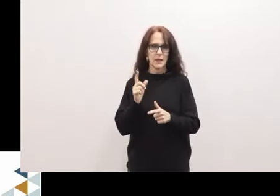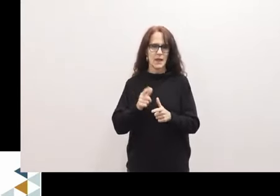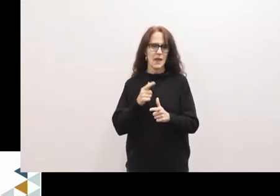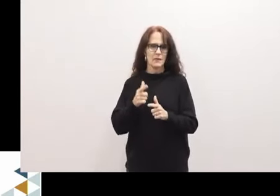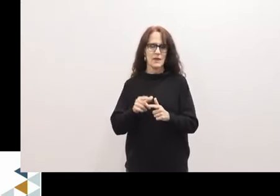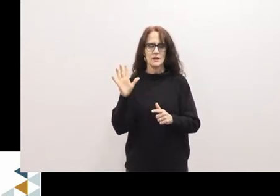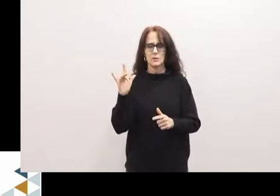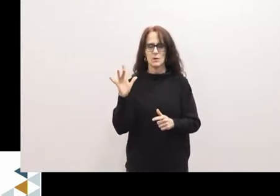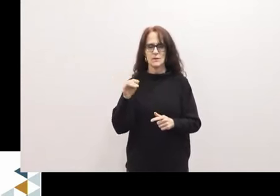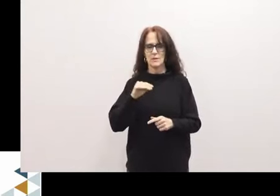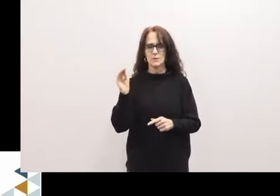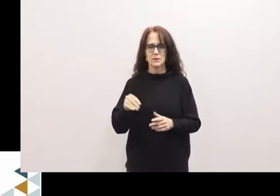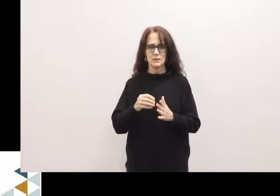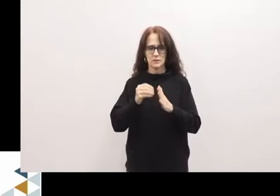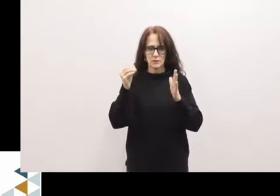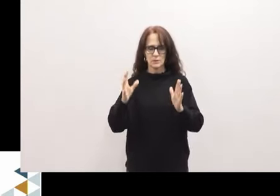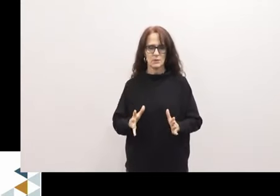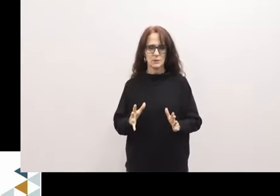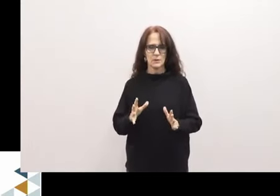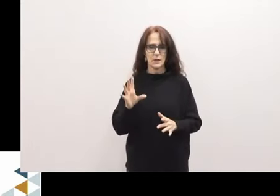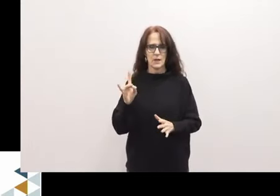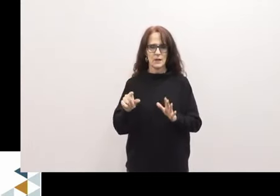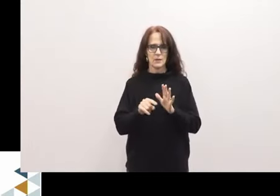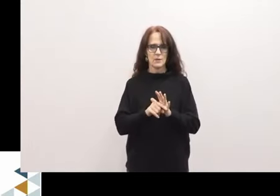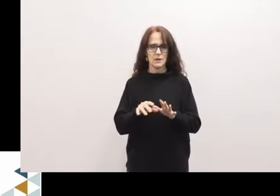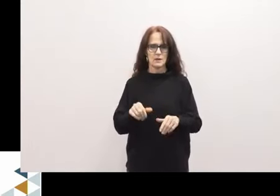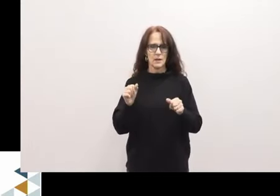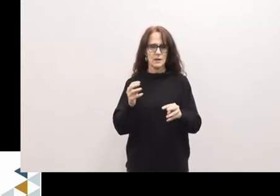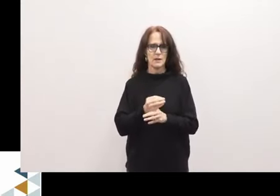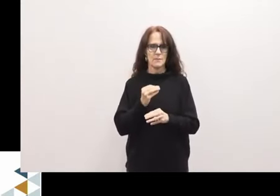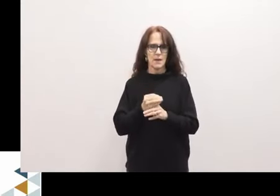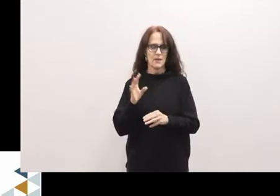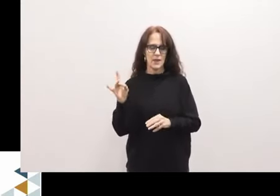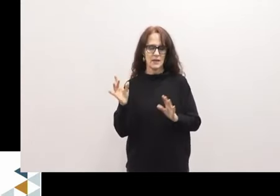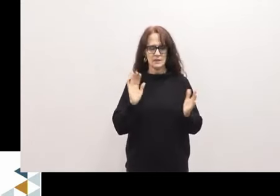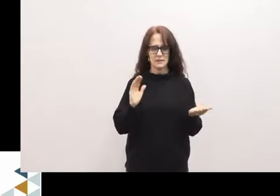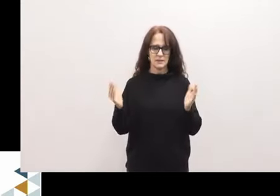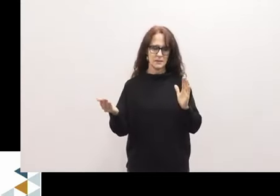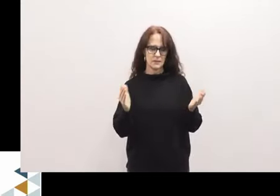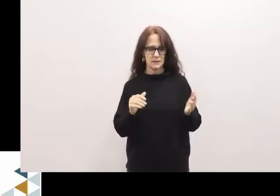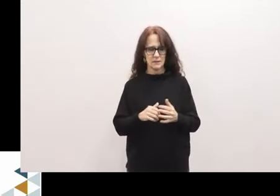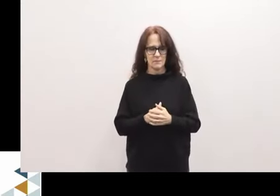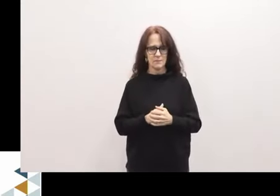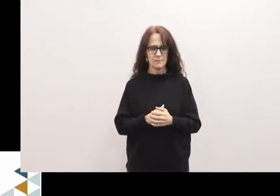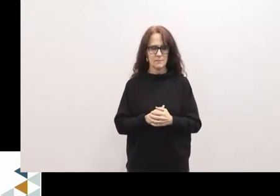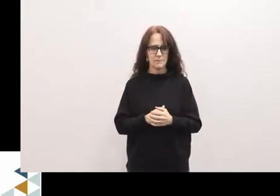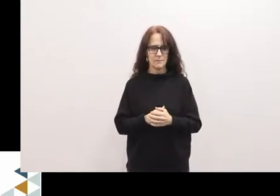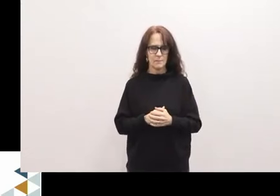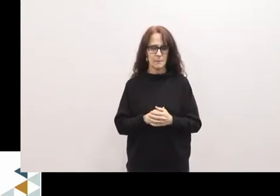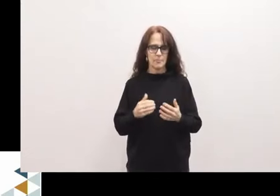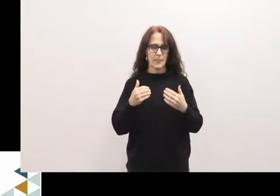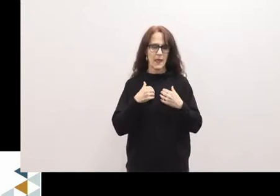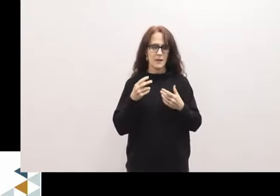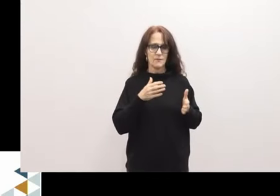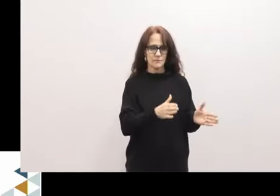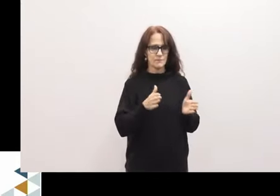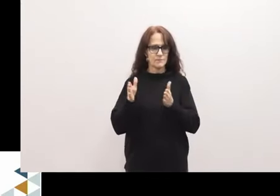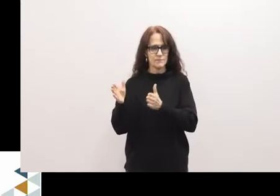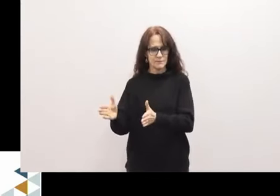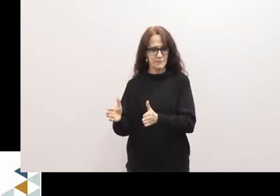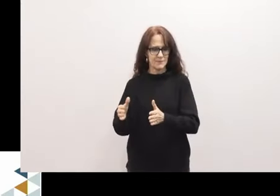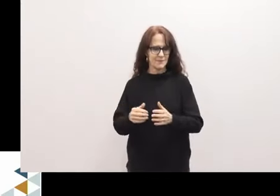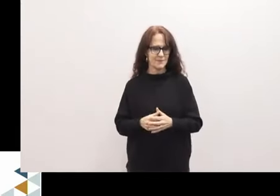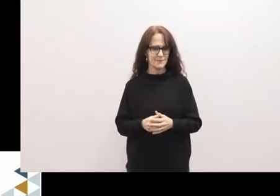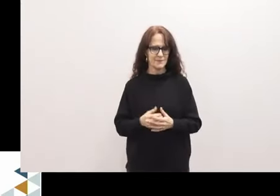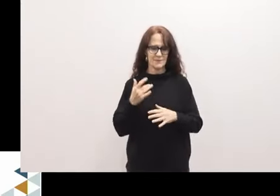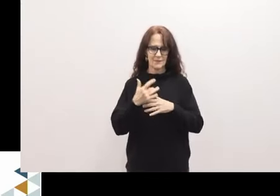have 25% of our students in eighth grade that are taking Math 8. Again, they had the two pathways that were